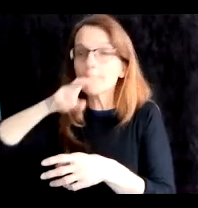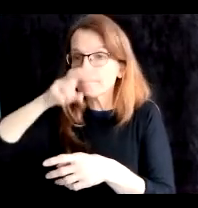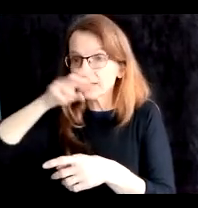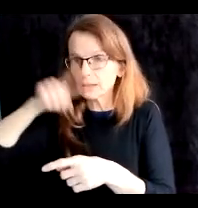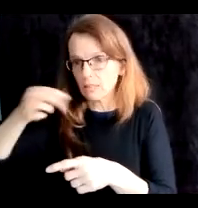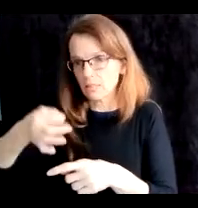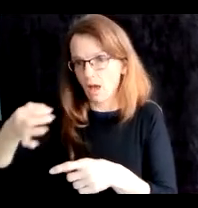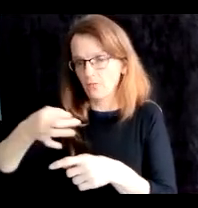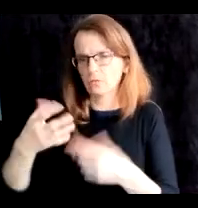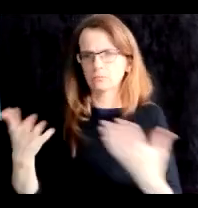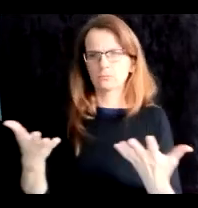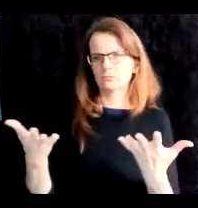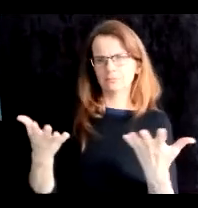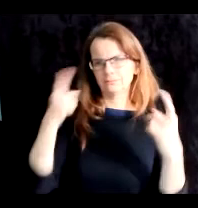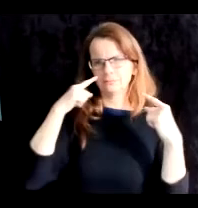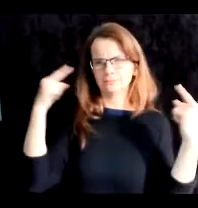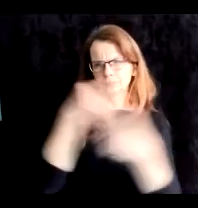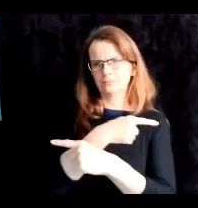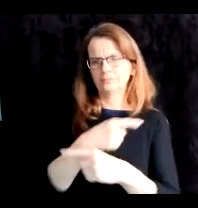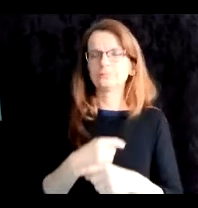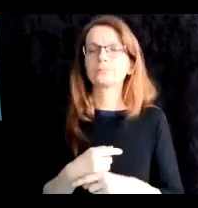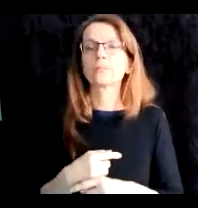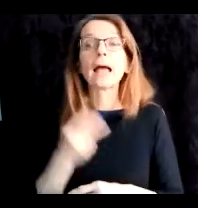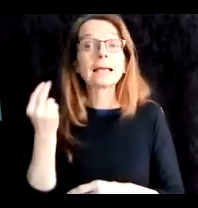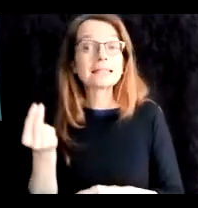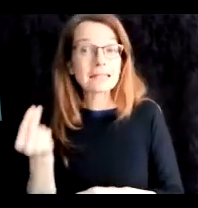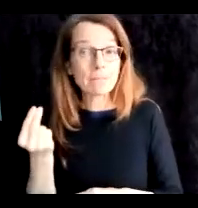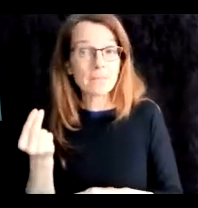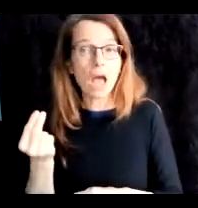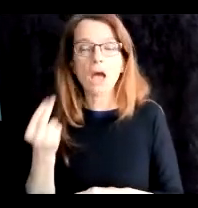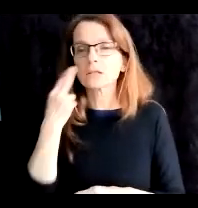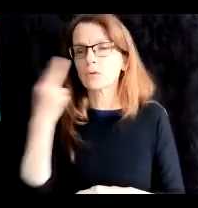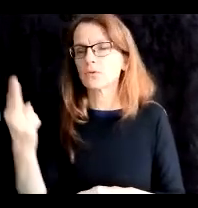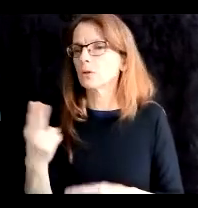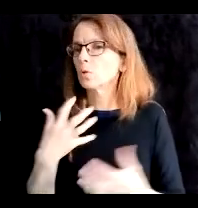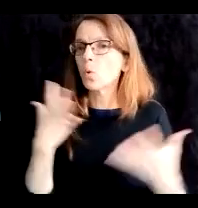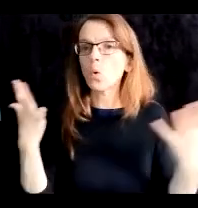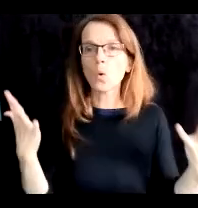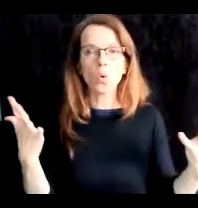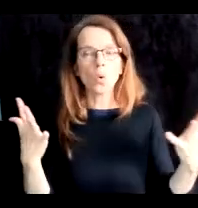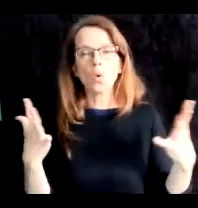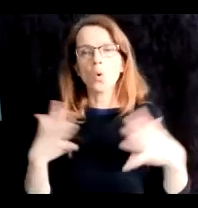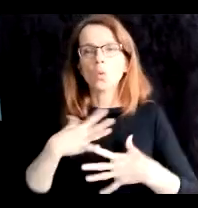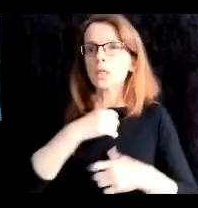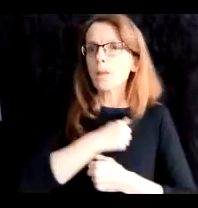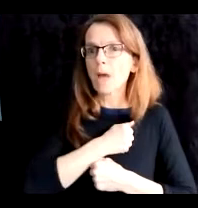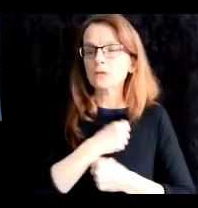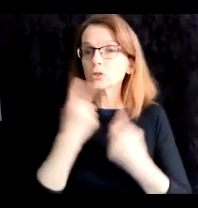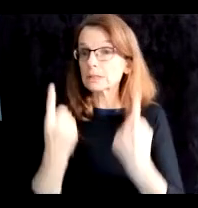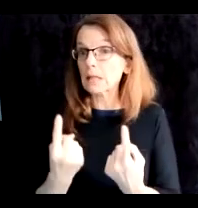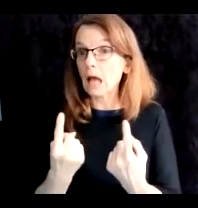Serbia with government that is allowing foreign companies